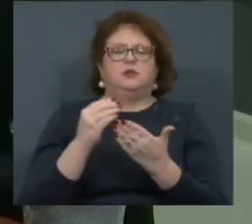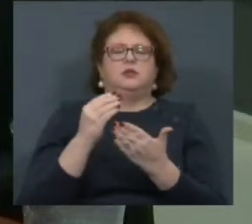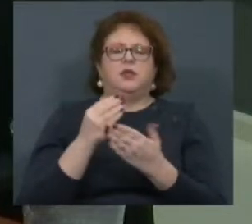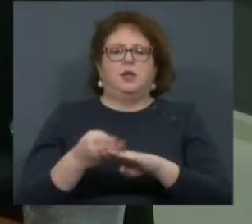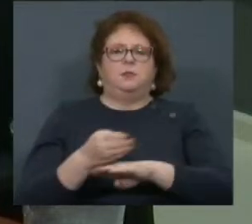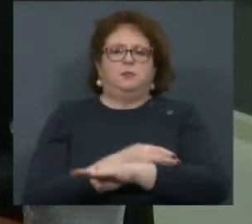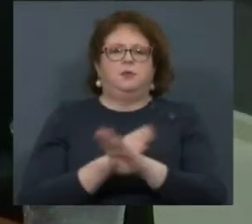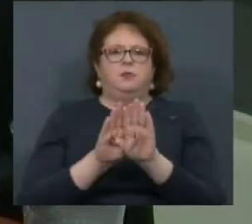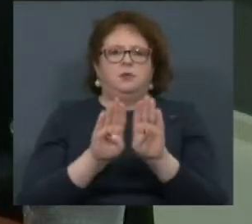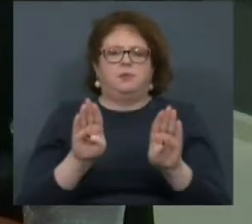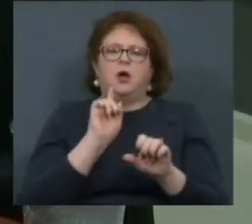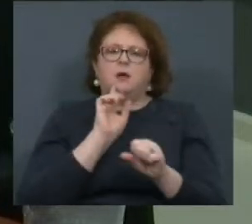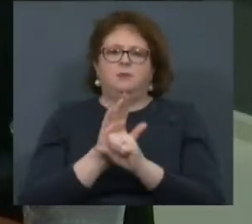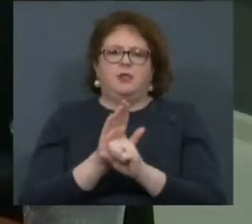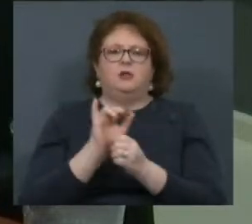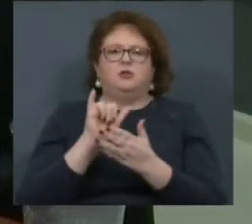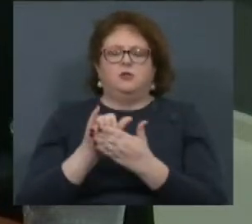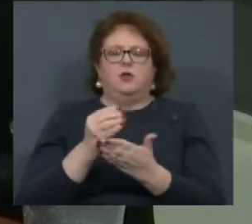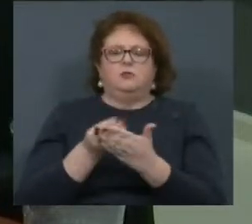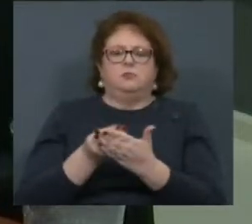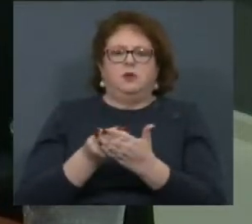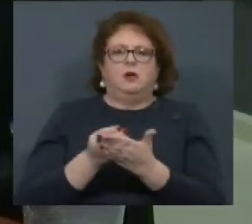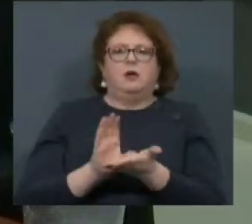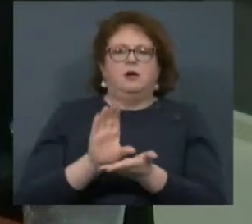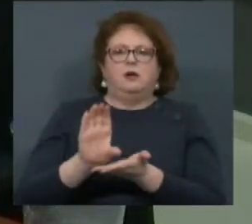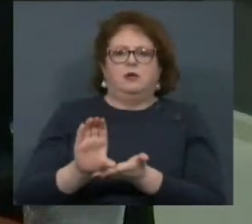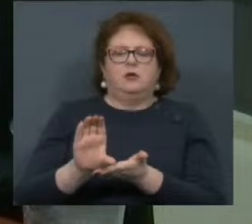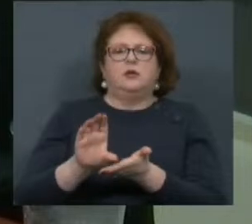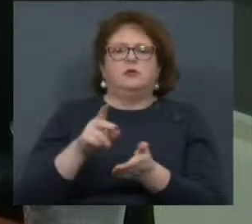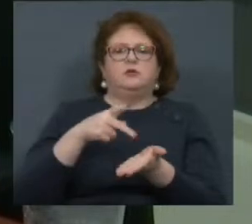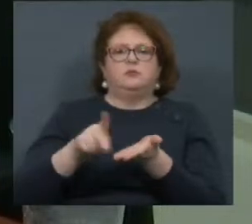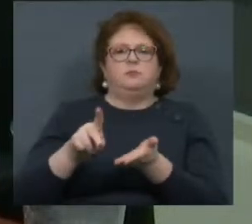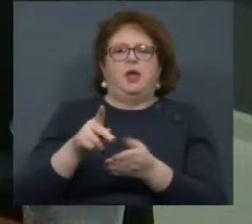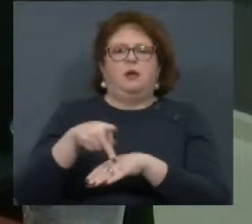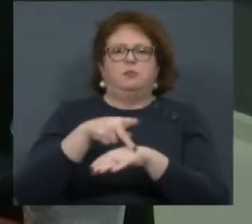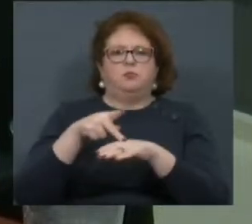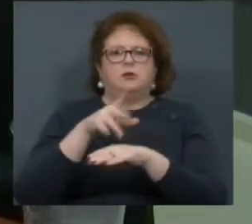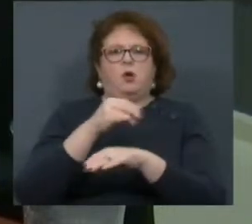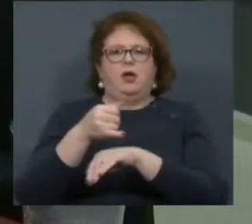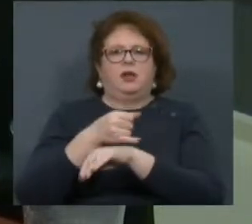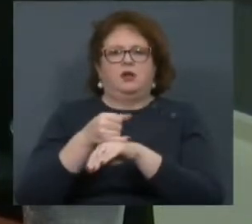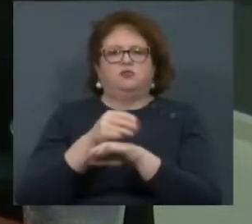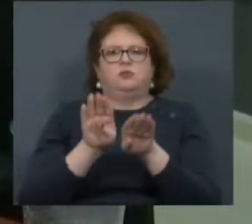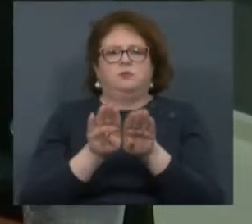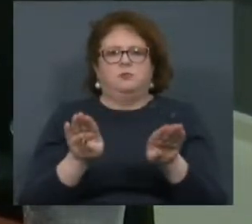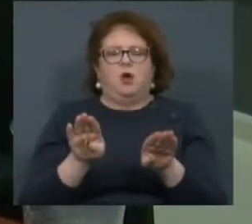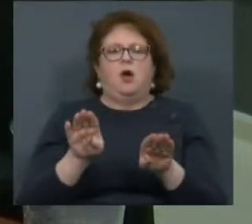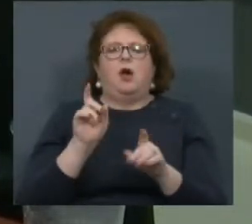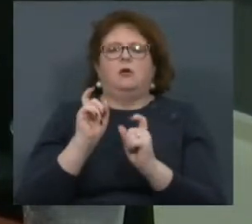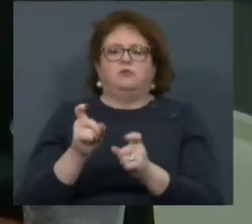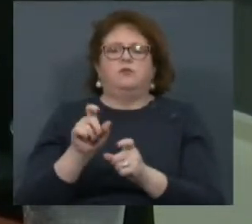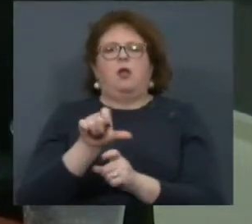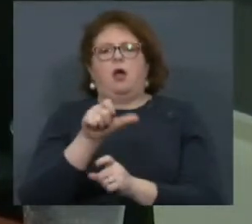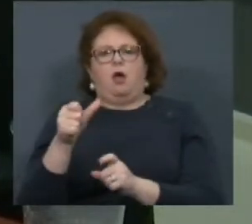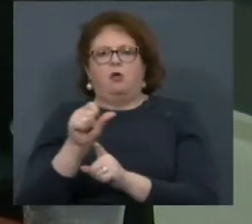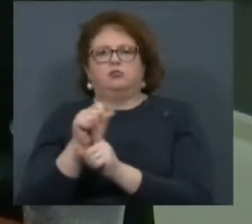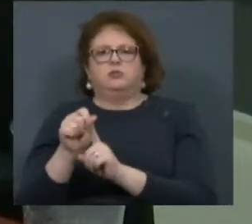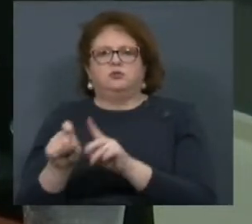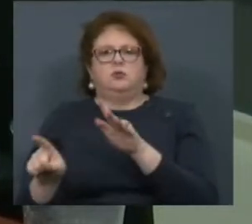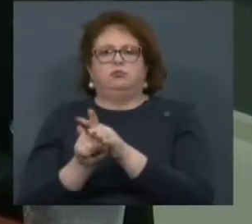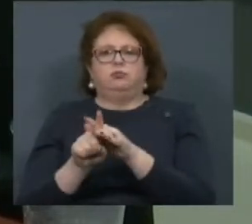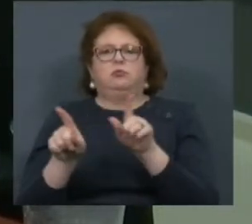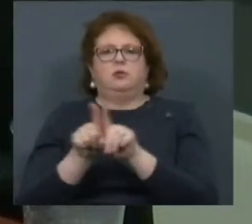pledging tax revenue sufficient to pay the principal of and interest on the bonds, prescribing other matters relating thereto, to